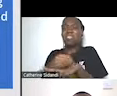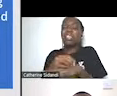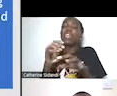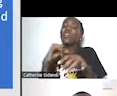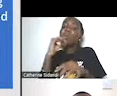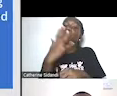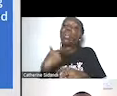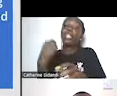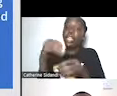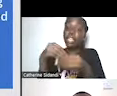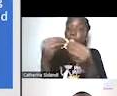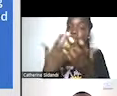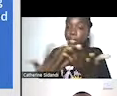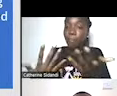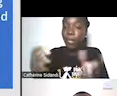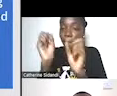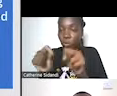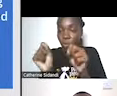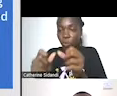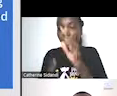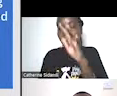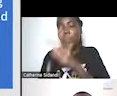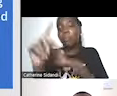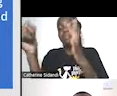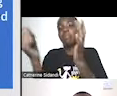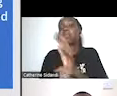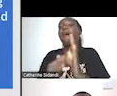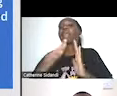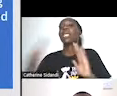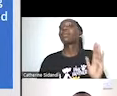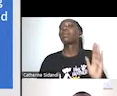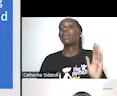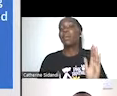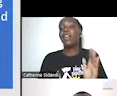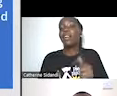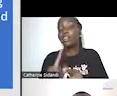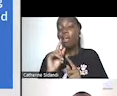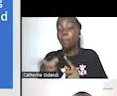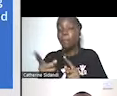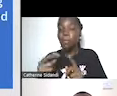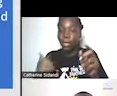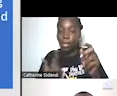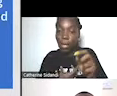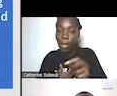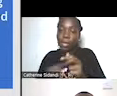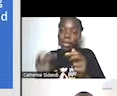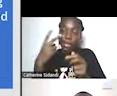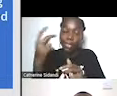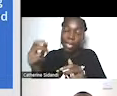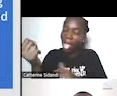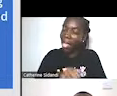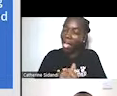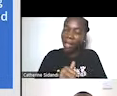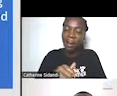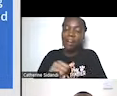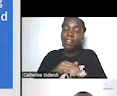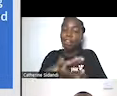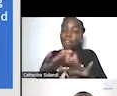else that will affect you. So that is still business analytics. So it is within every other field. Yeah.